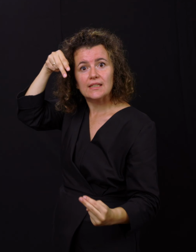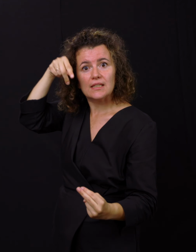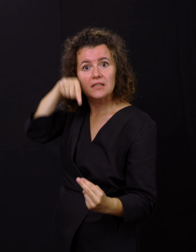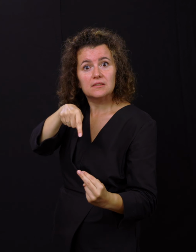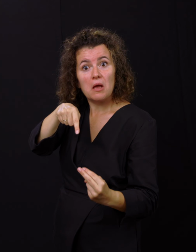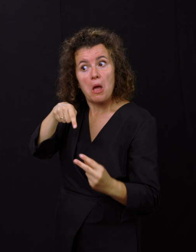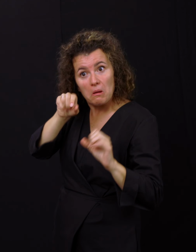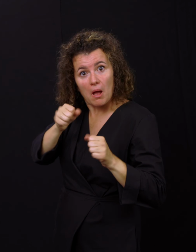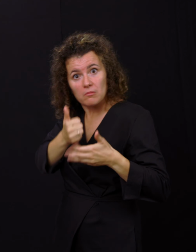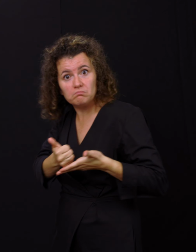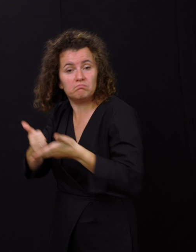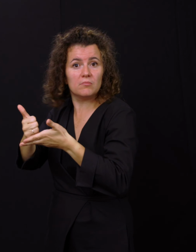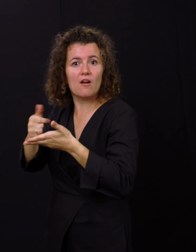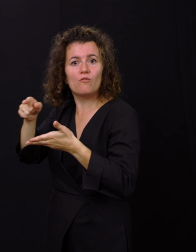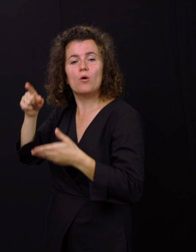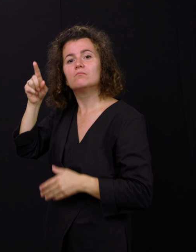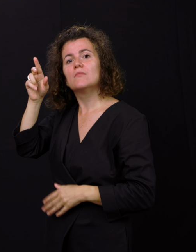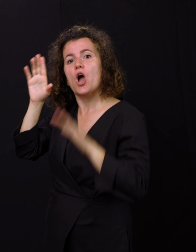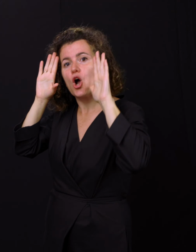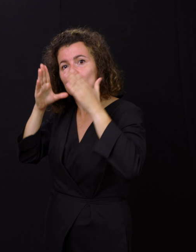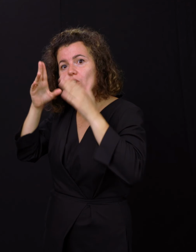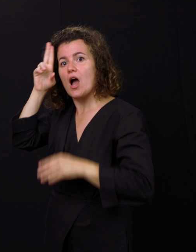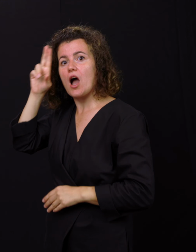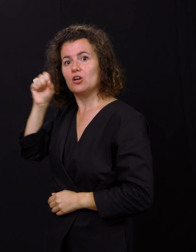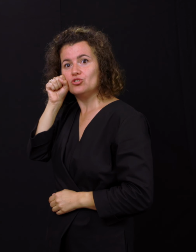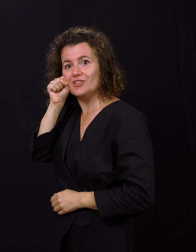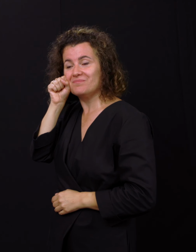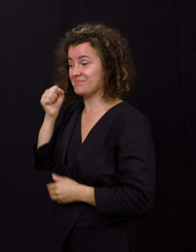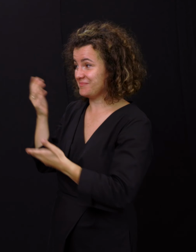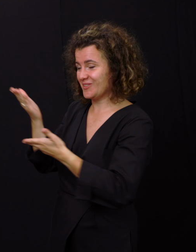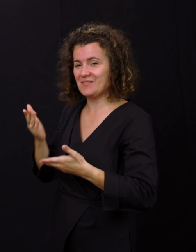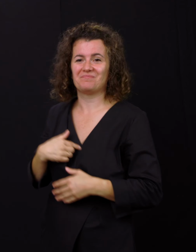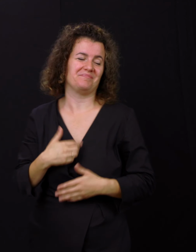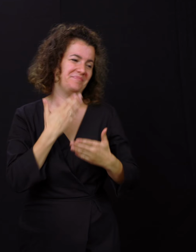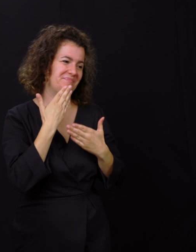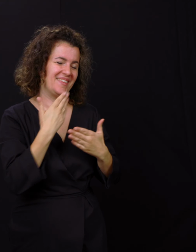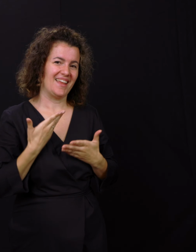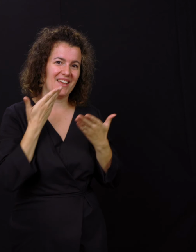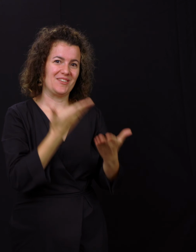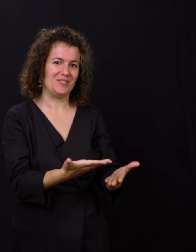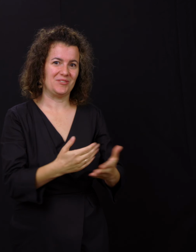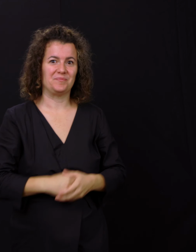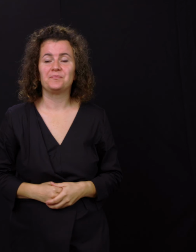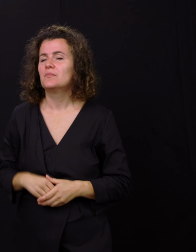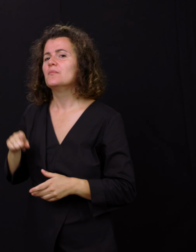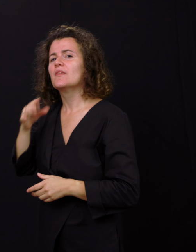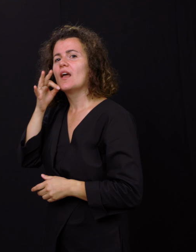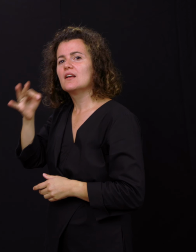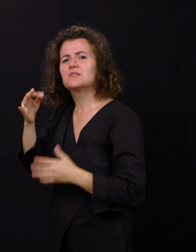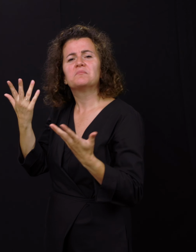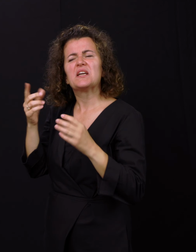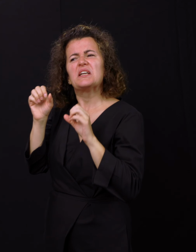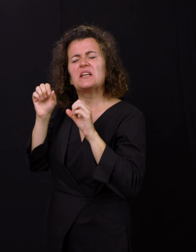very much for being here, Bence. Thank you so much for the invitation. It's a pleasure to be here. Maybe to first understand how the eye works